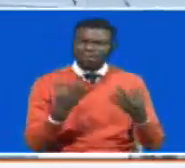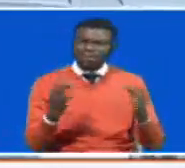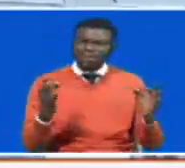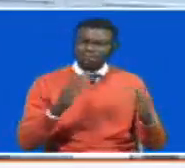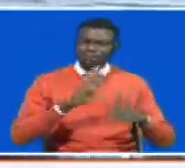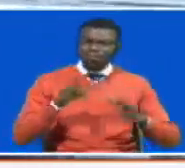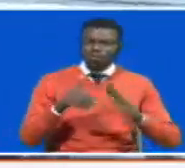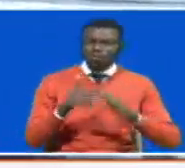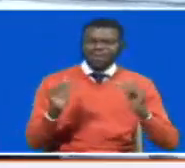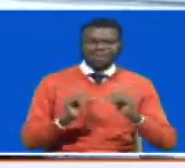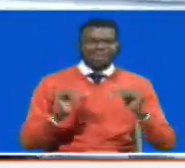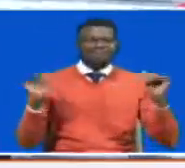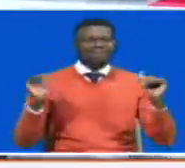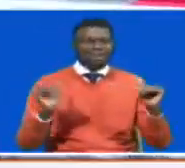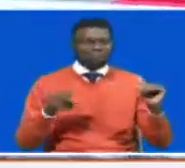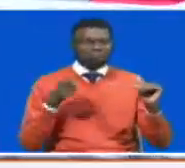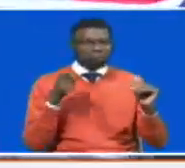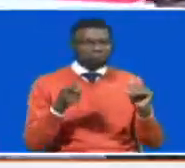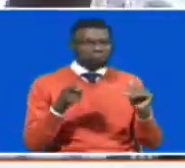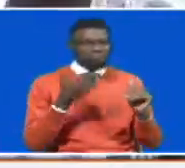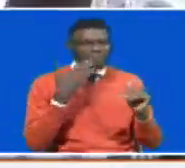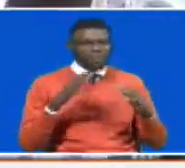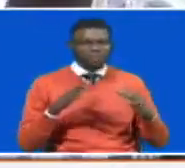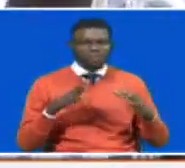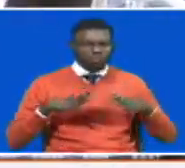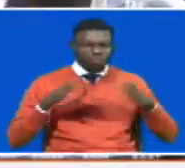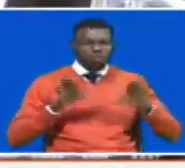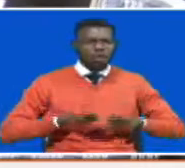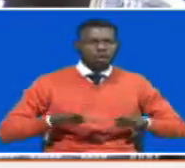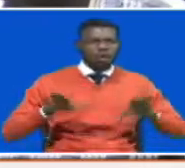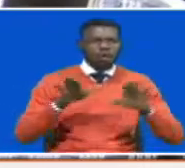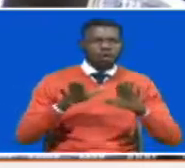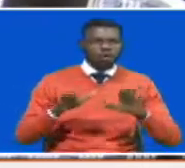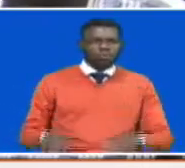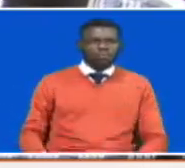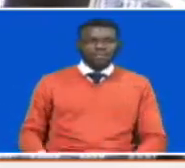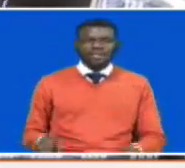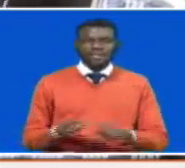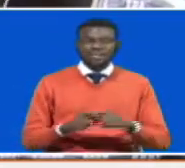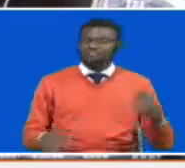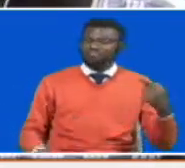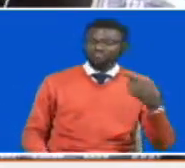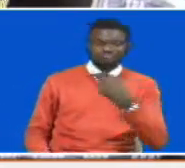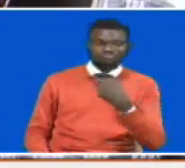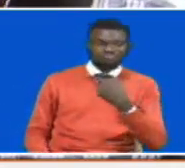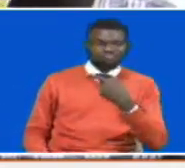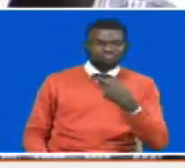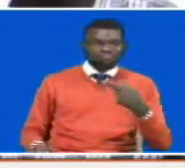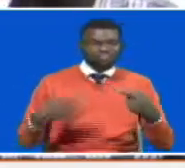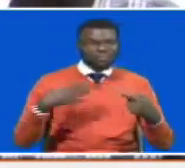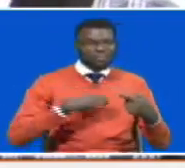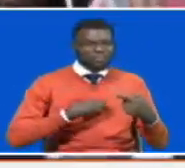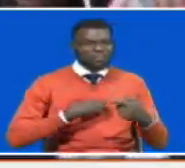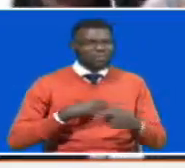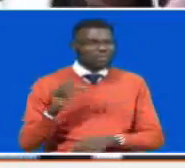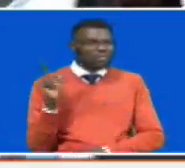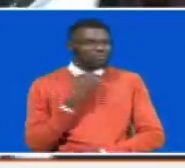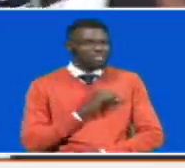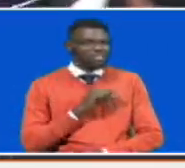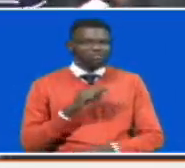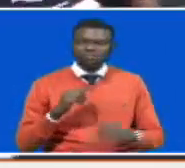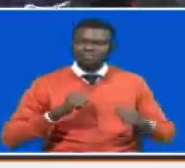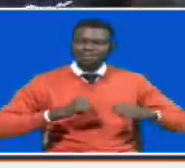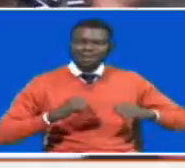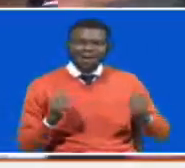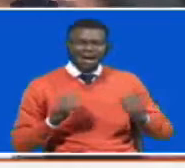yeah, it should be something that is free for all. David Joseph Omuhoya, on the other hand, is retired and not impressed